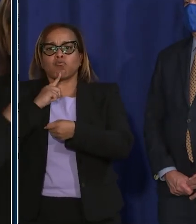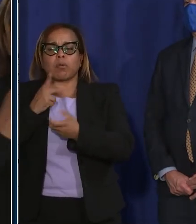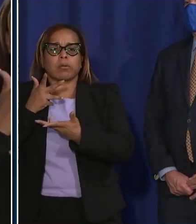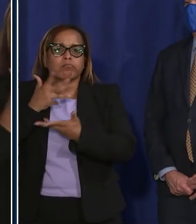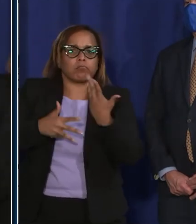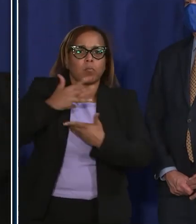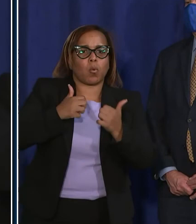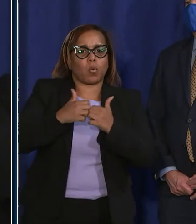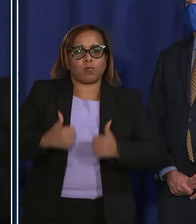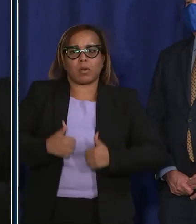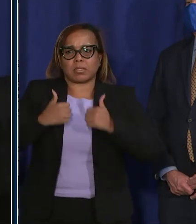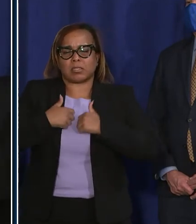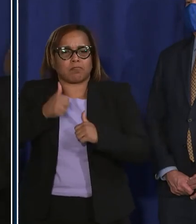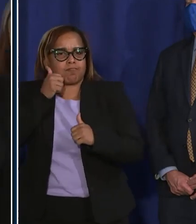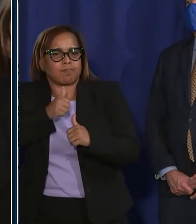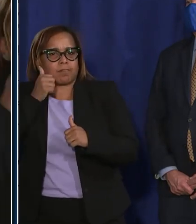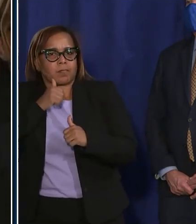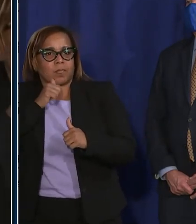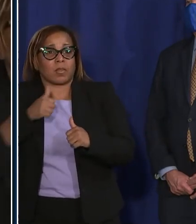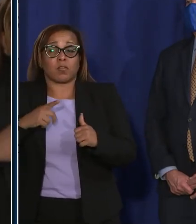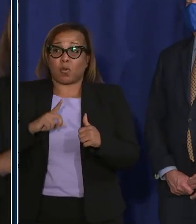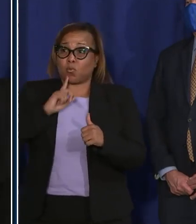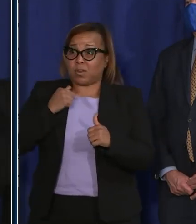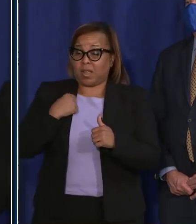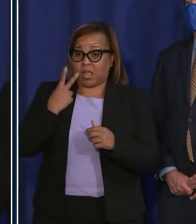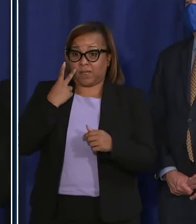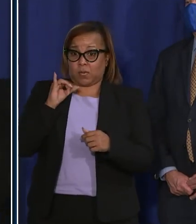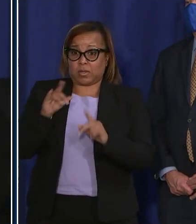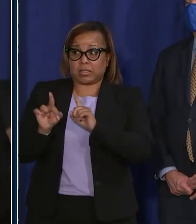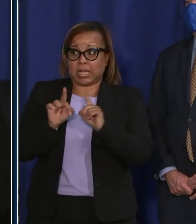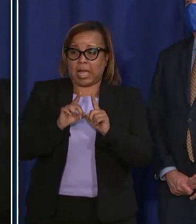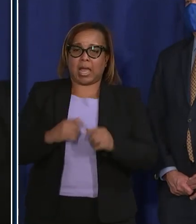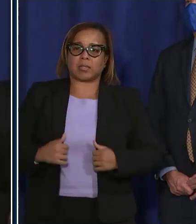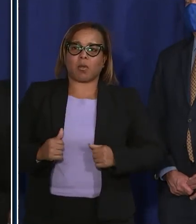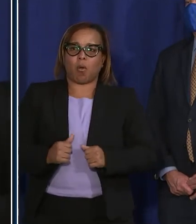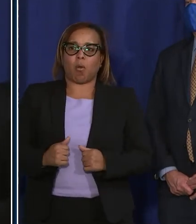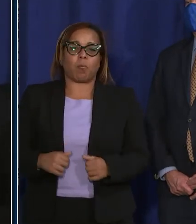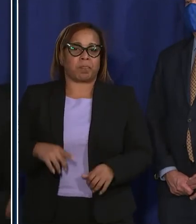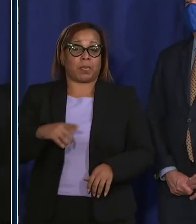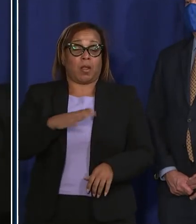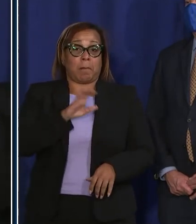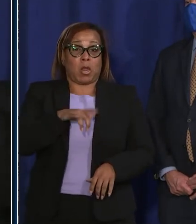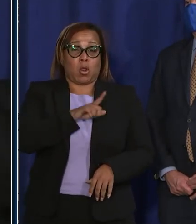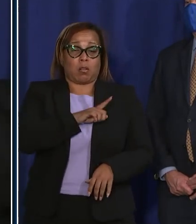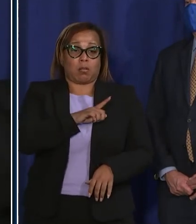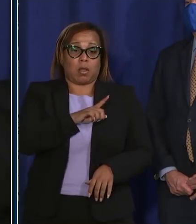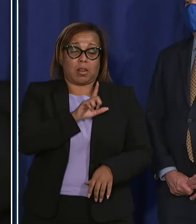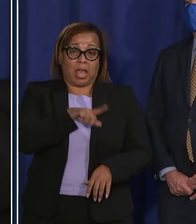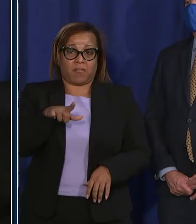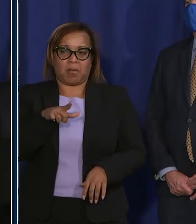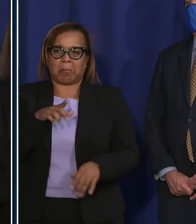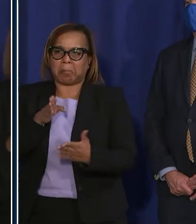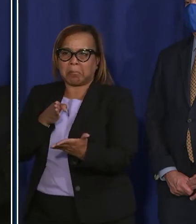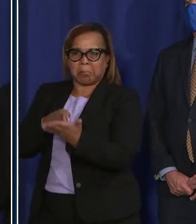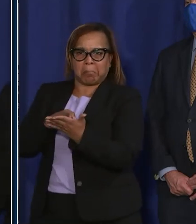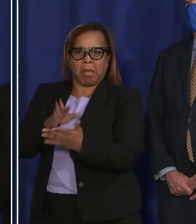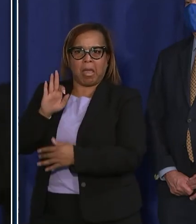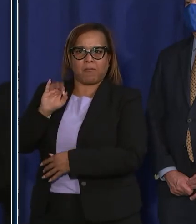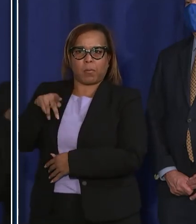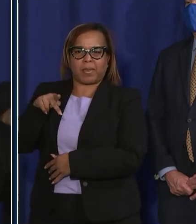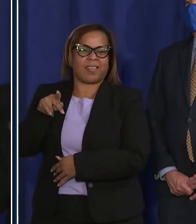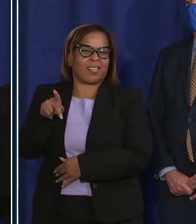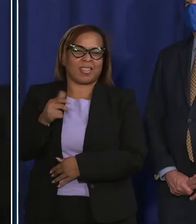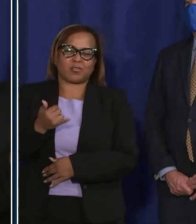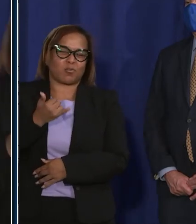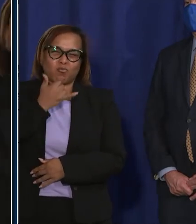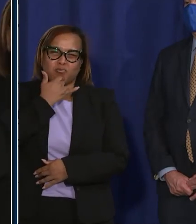with residents on a daily basis. So I don't view this as, Lightfoot against the FOP. I think that's the wrong